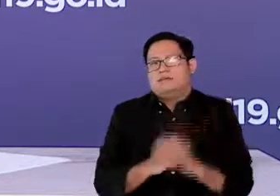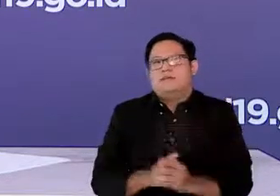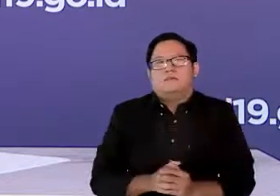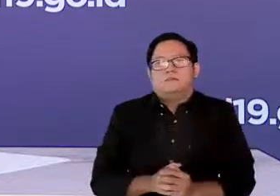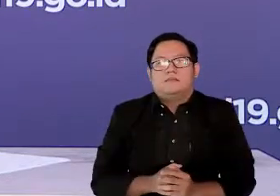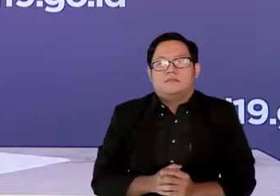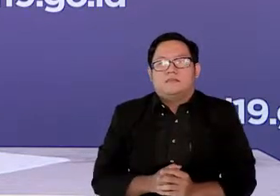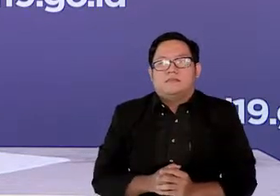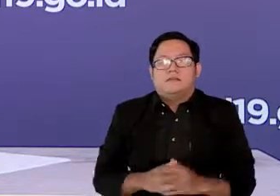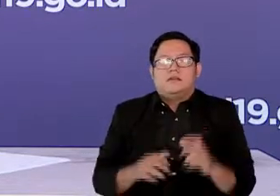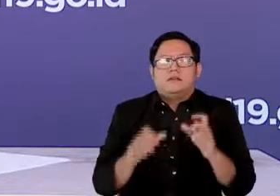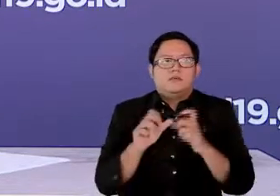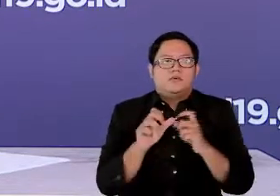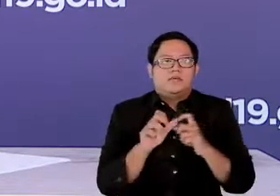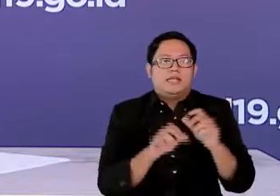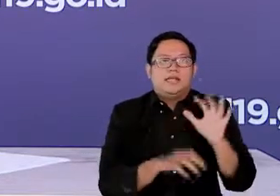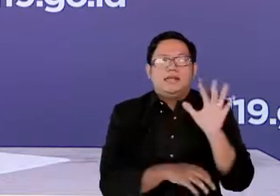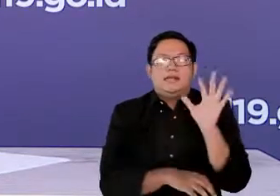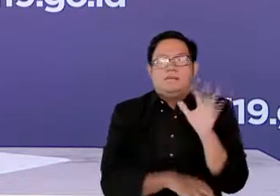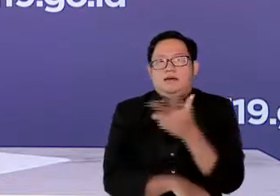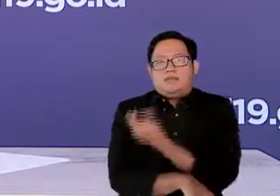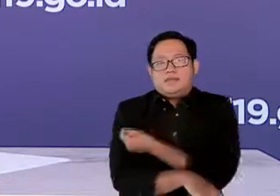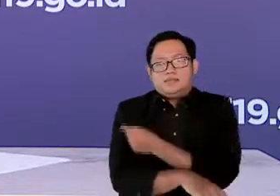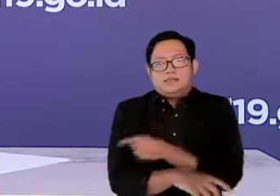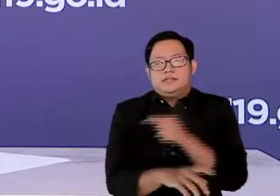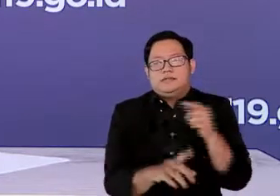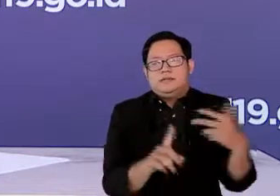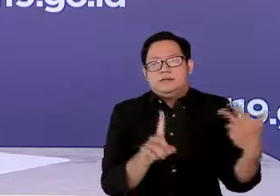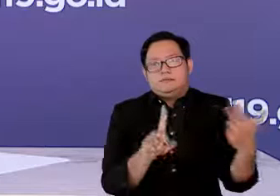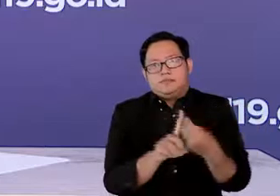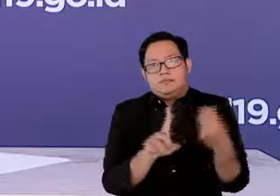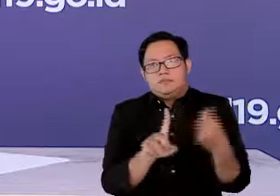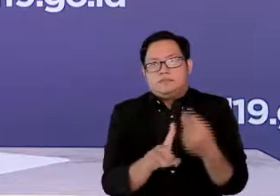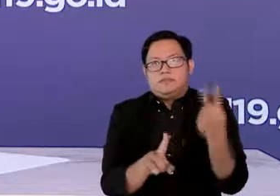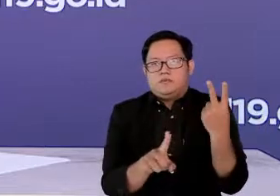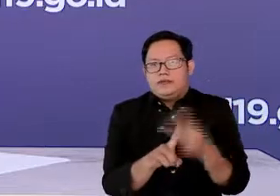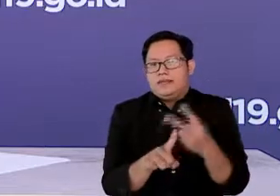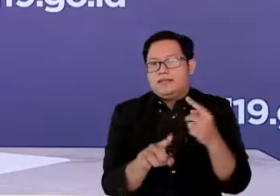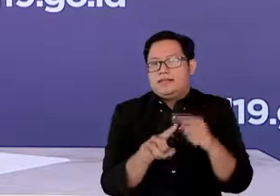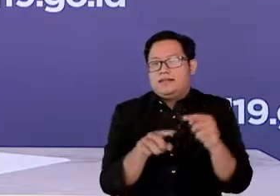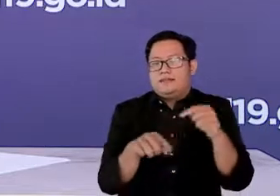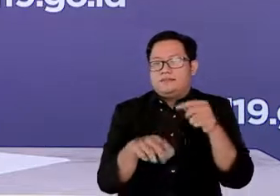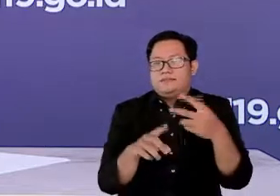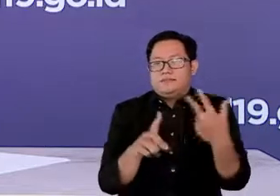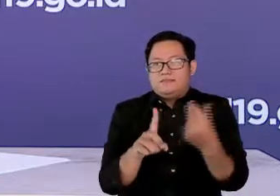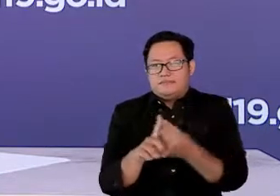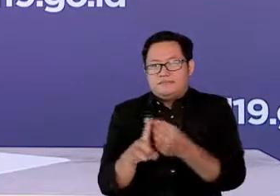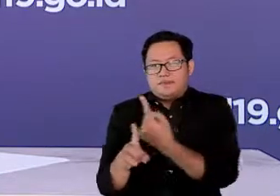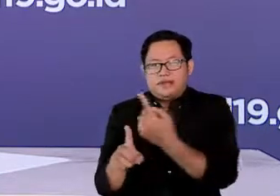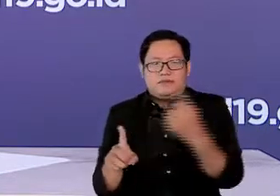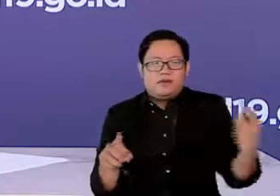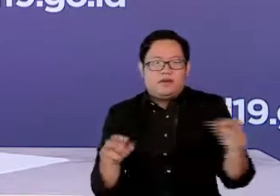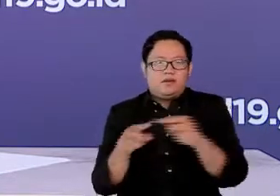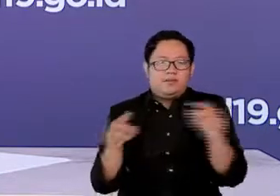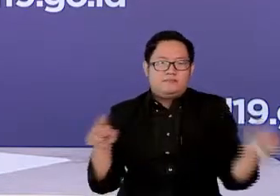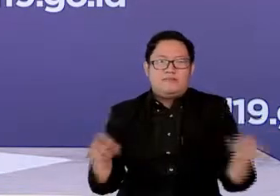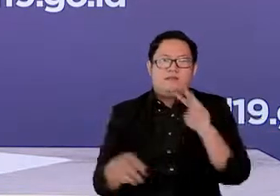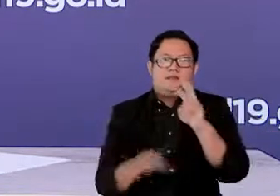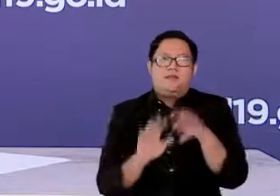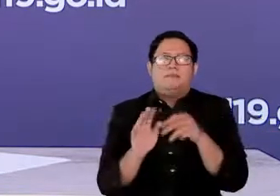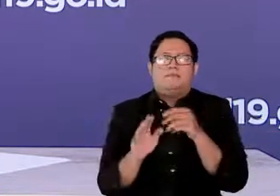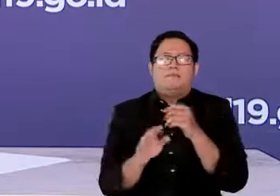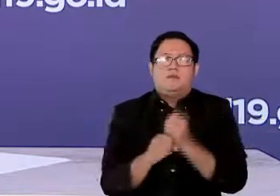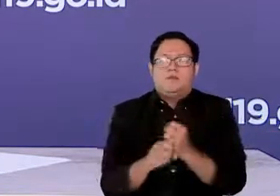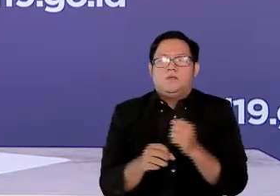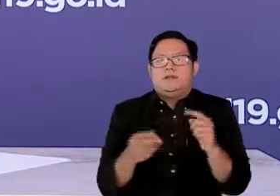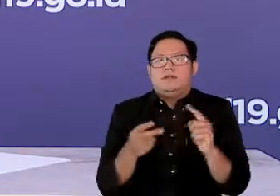dosage, the Sputnik V vaccine will be injected twice with an interval of 3 weeks or 21 days, while